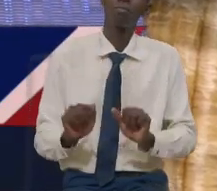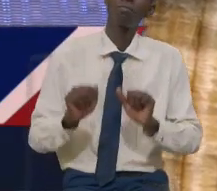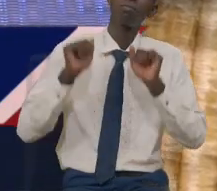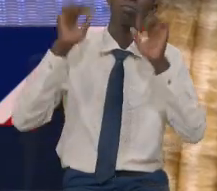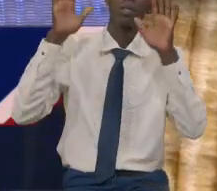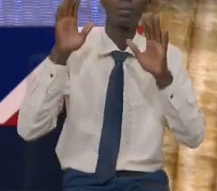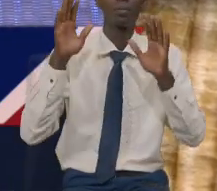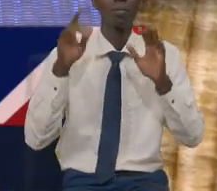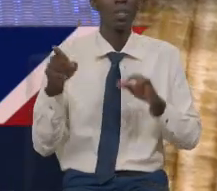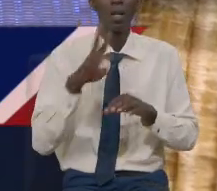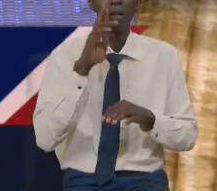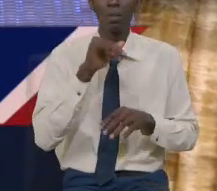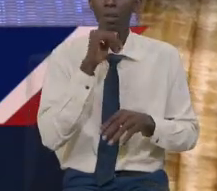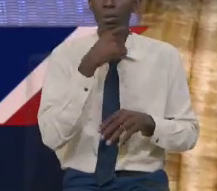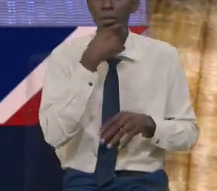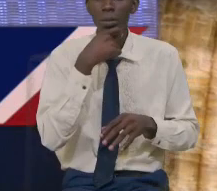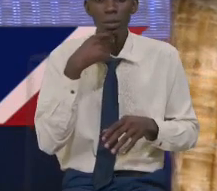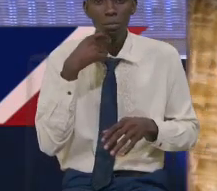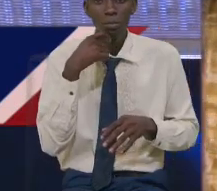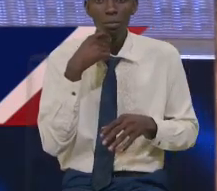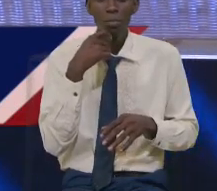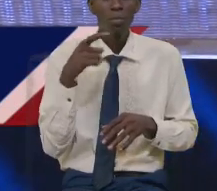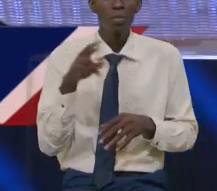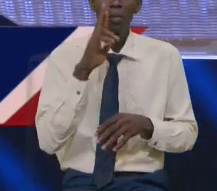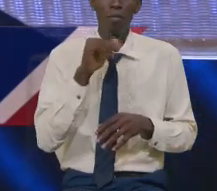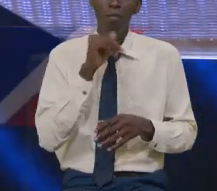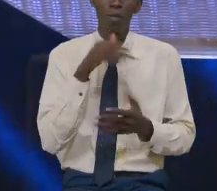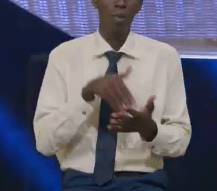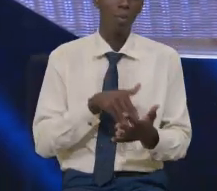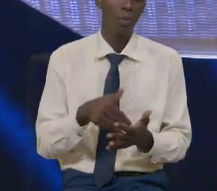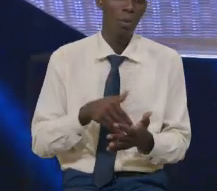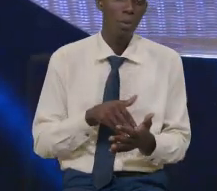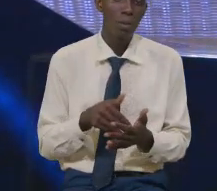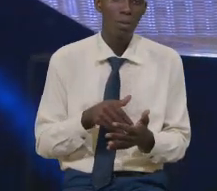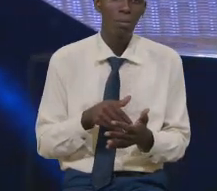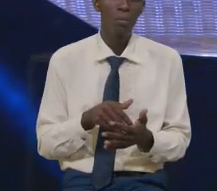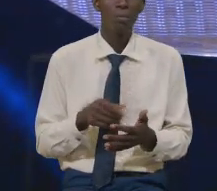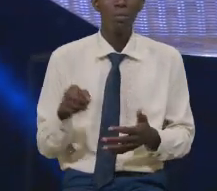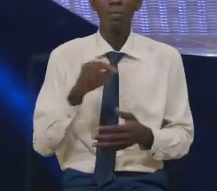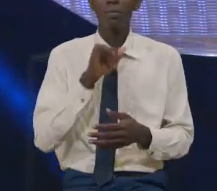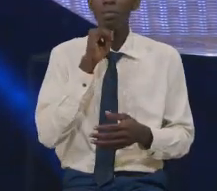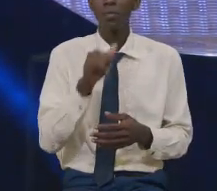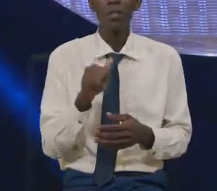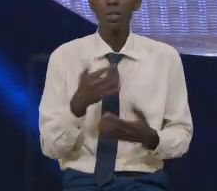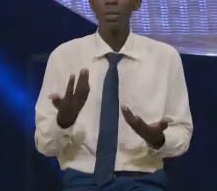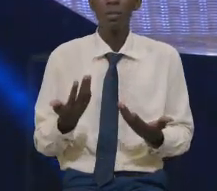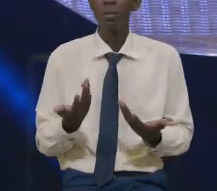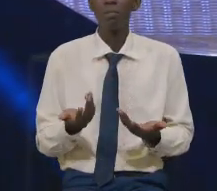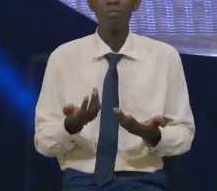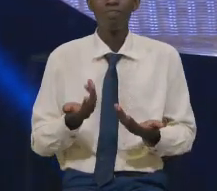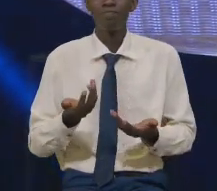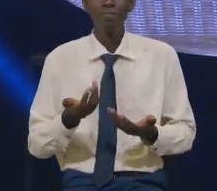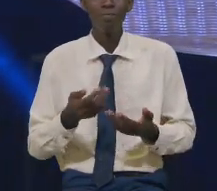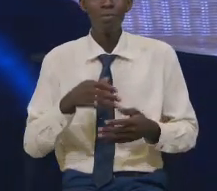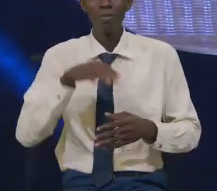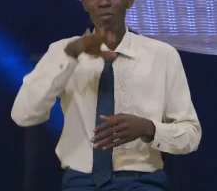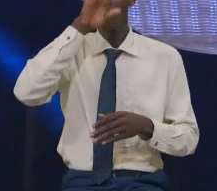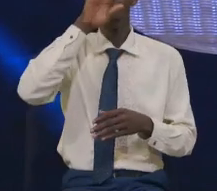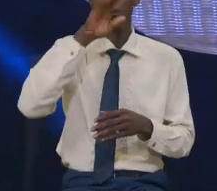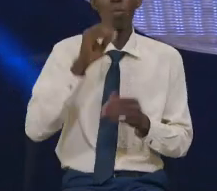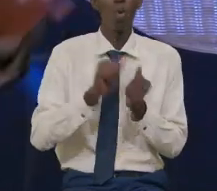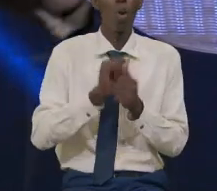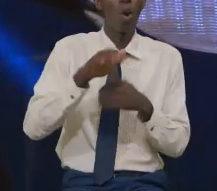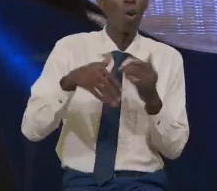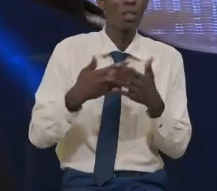not dry. They are not weak. They're not suffocated with all the things happening